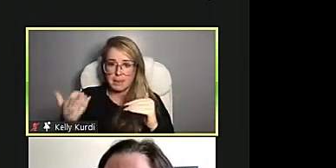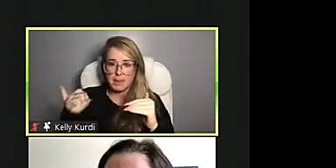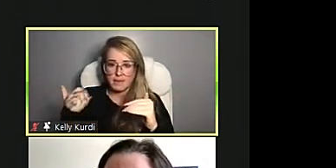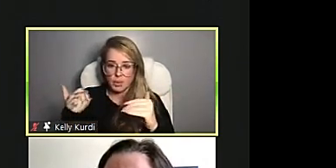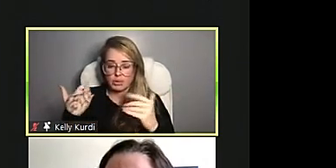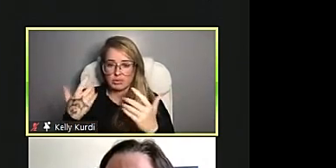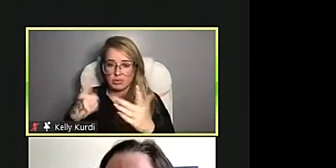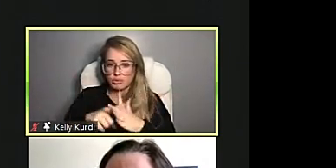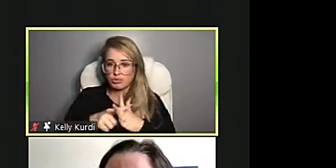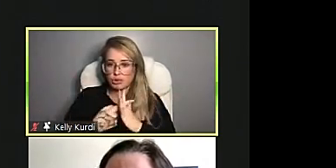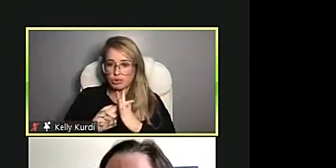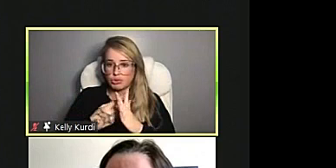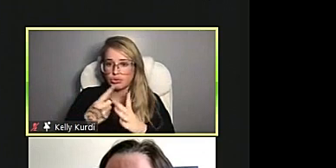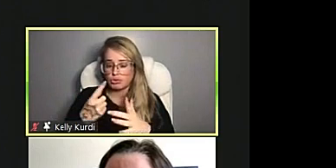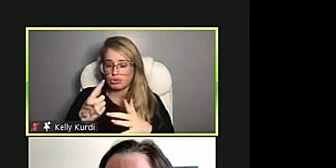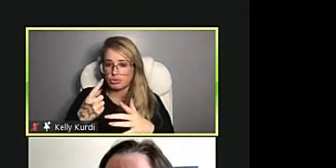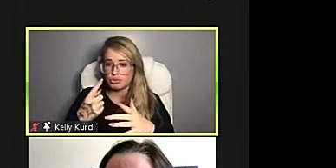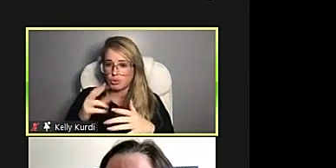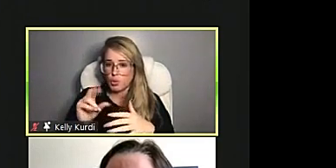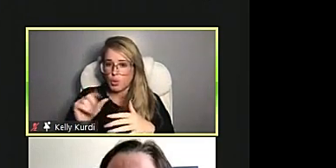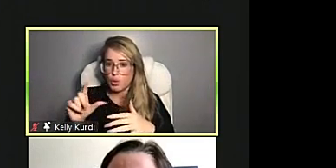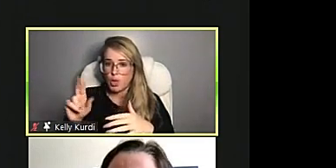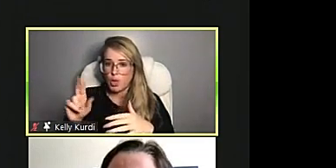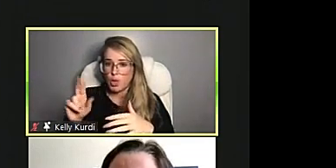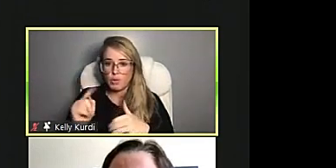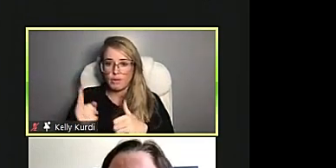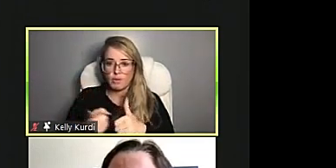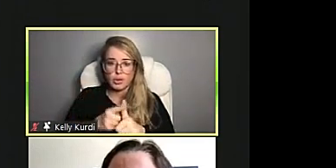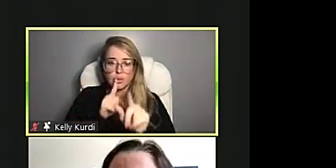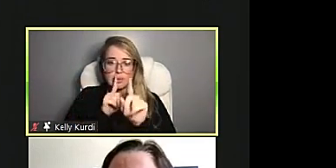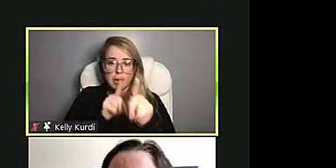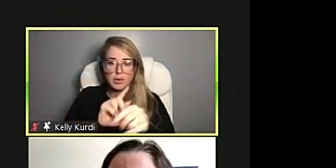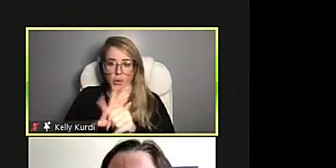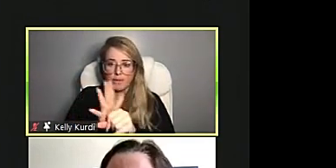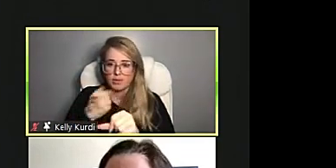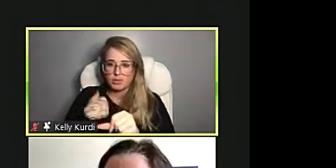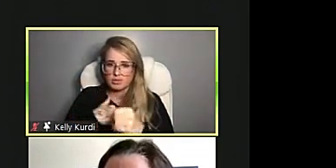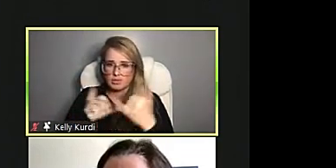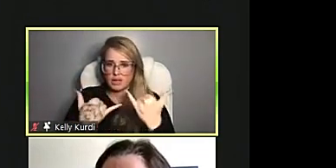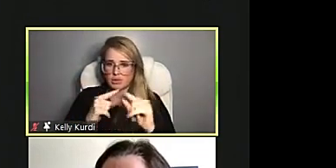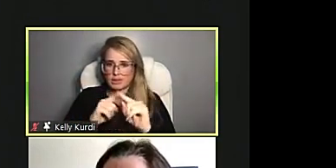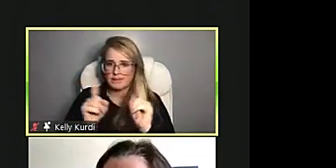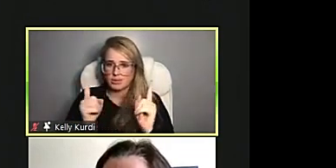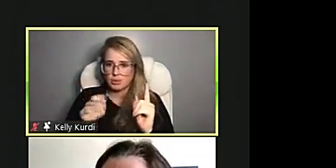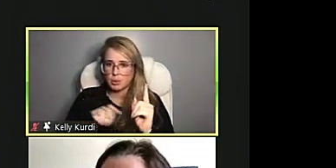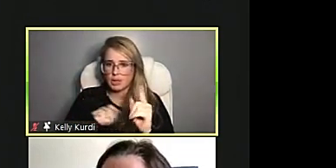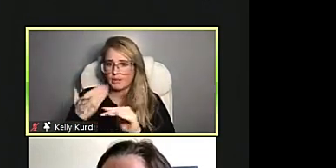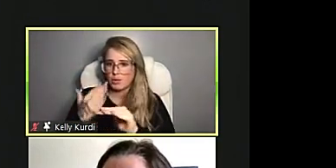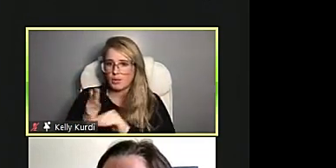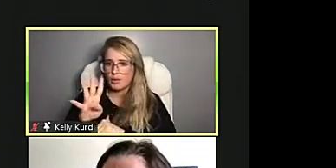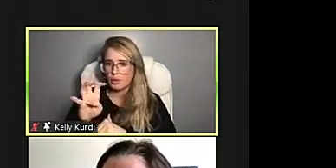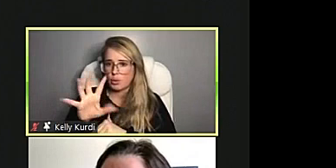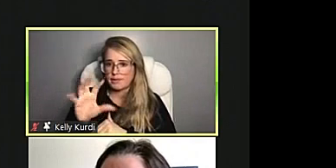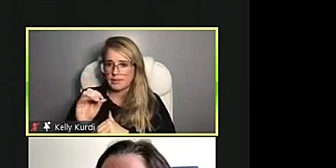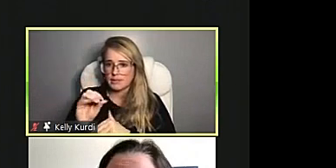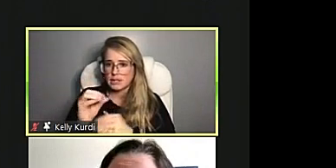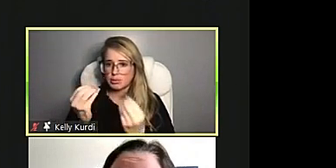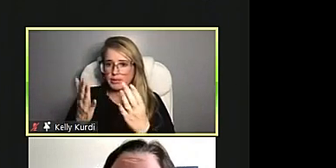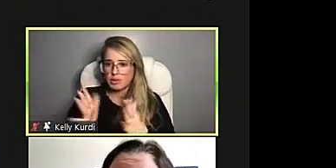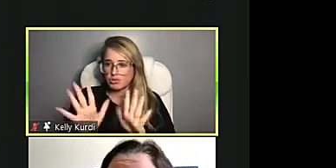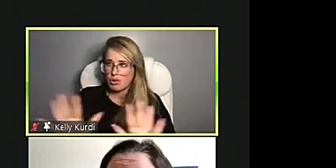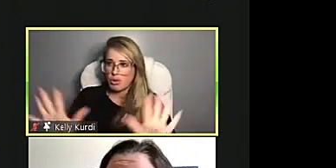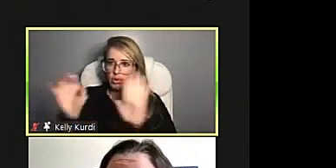the original rollout of COVID vaccine response. We have more than 450 providers across the state that